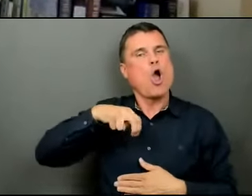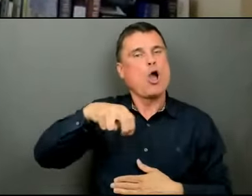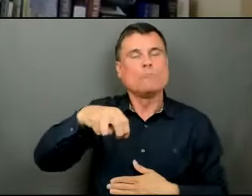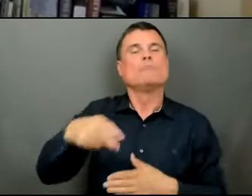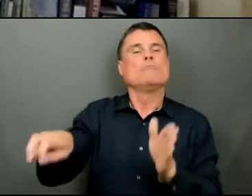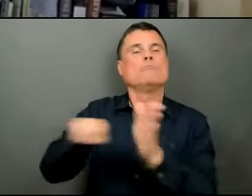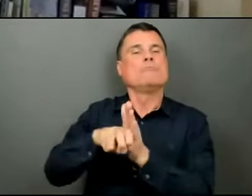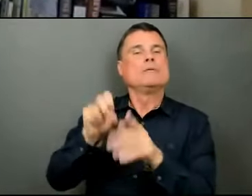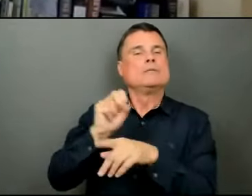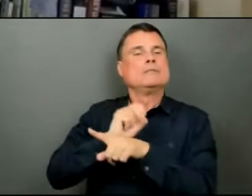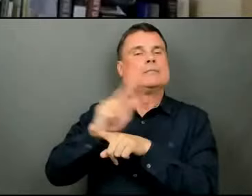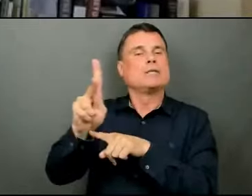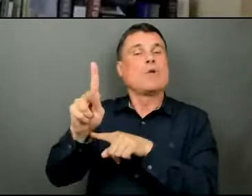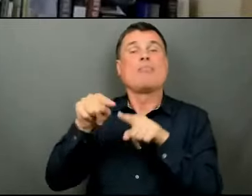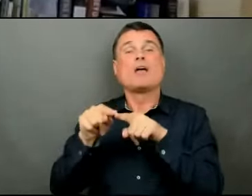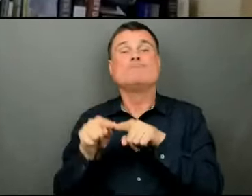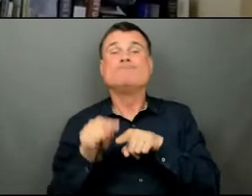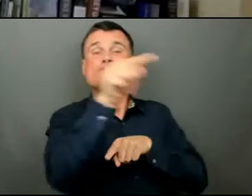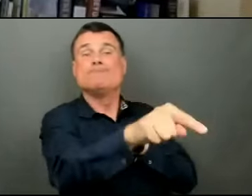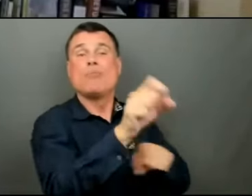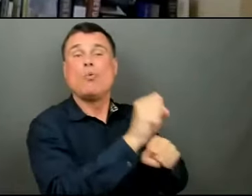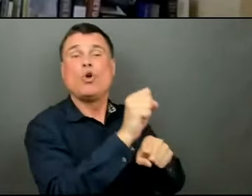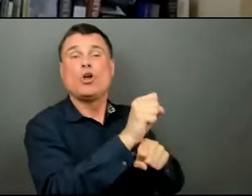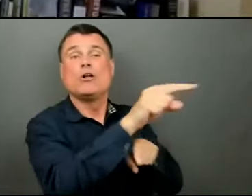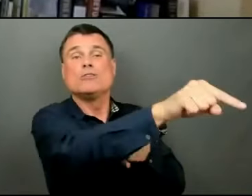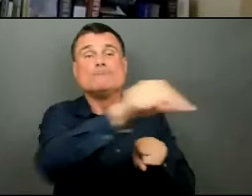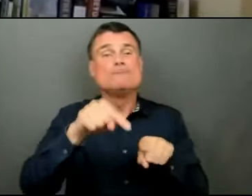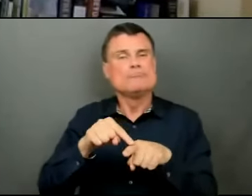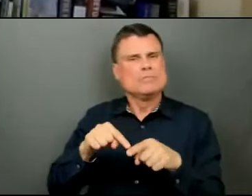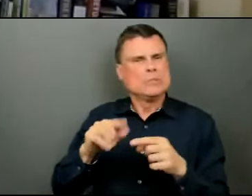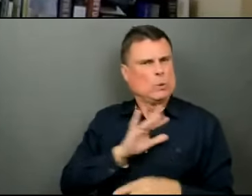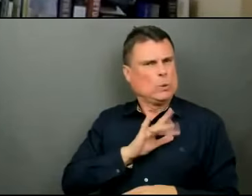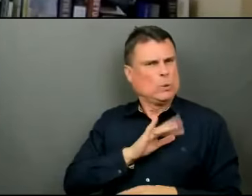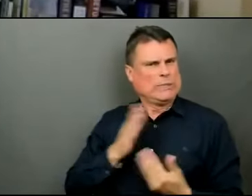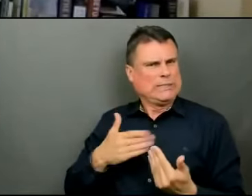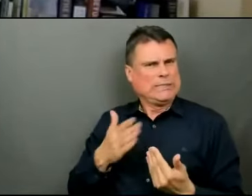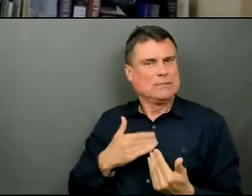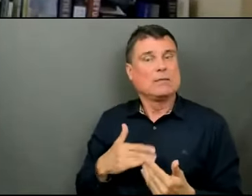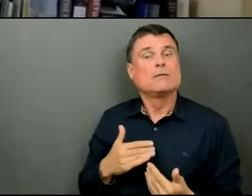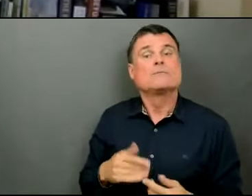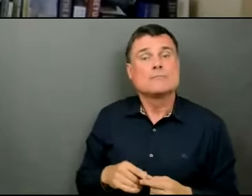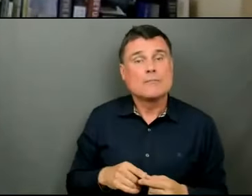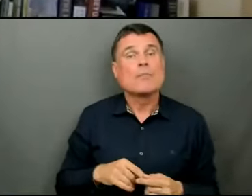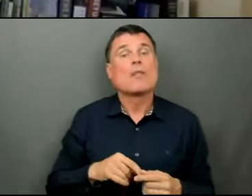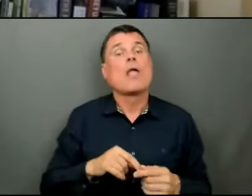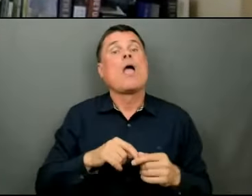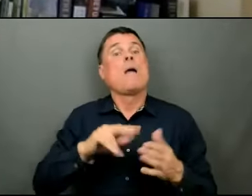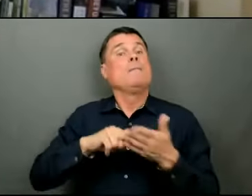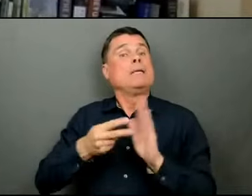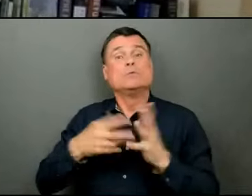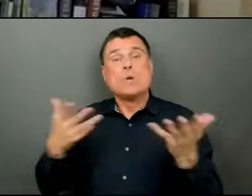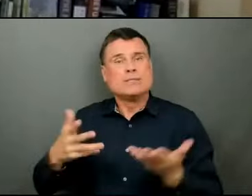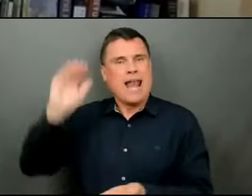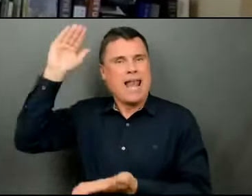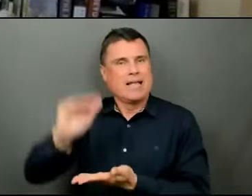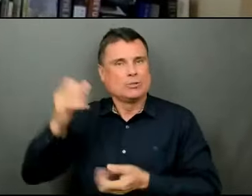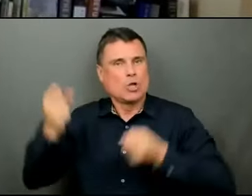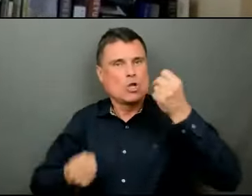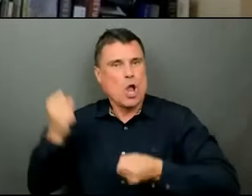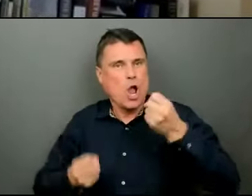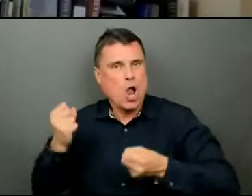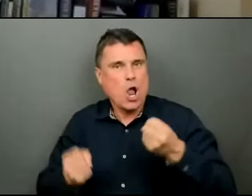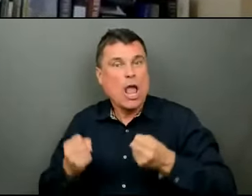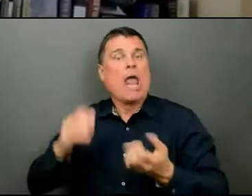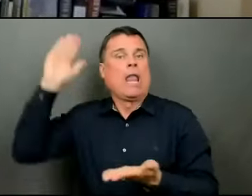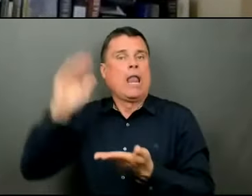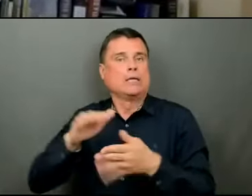commute from outside of our city, the project will lower the number of cars on the road and reduce congestion for existing commuters. And we know that